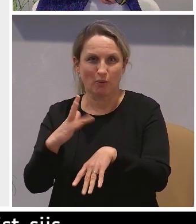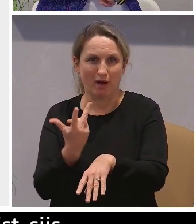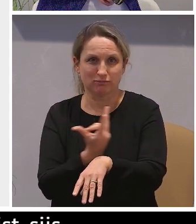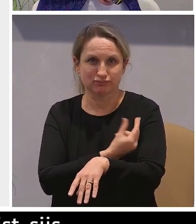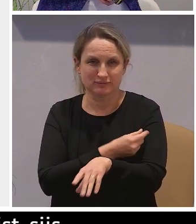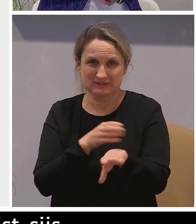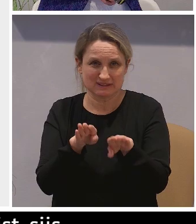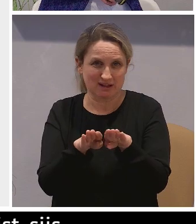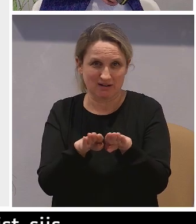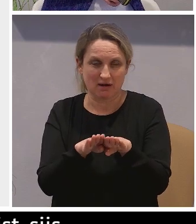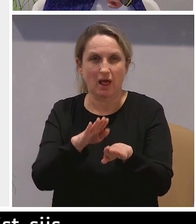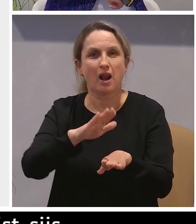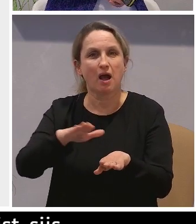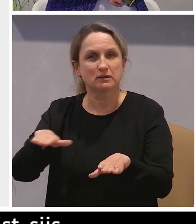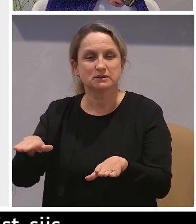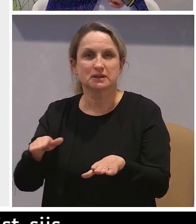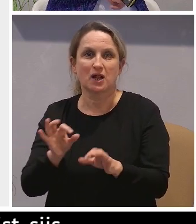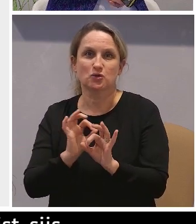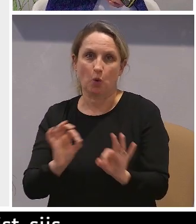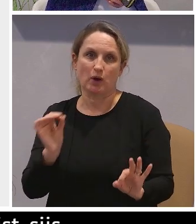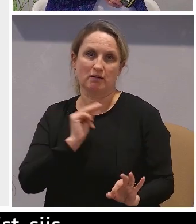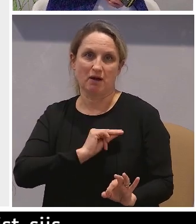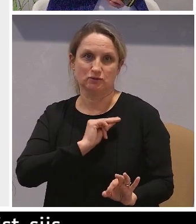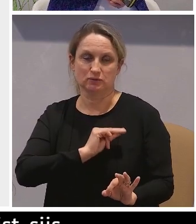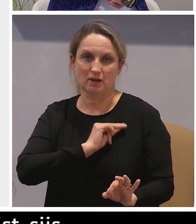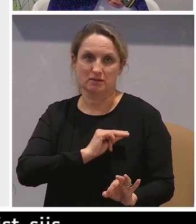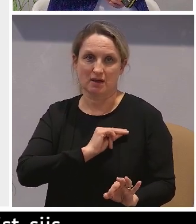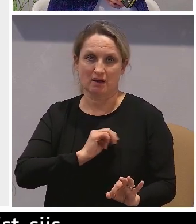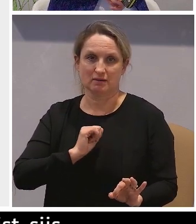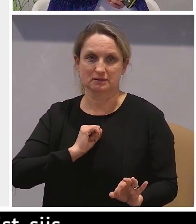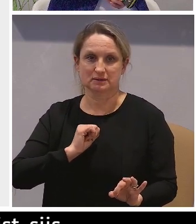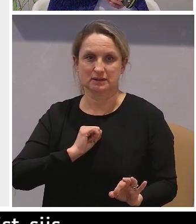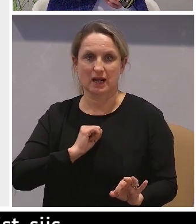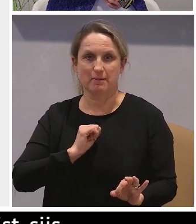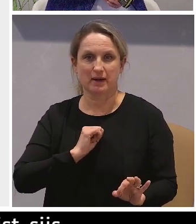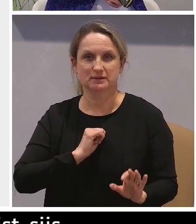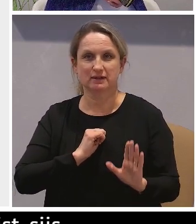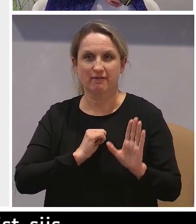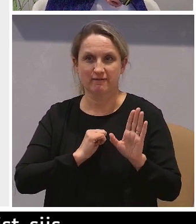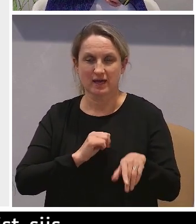injection pens. They are a bit like insulin injections. And